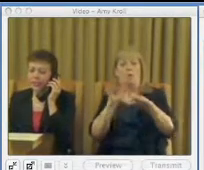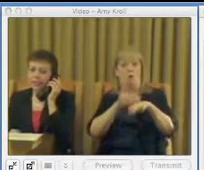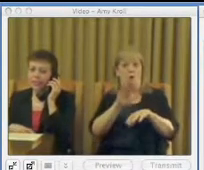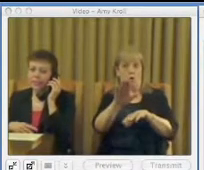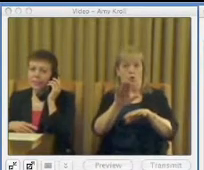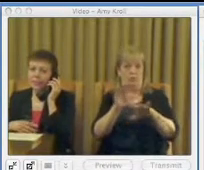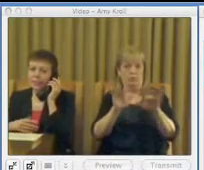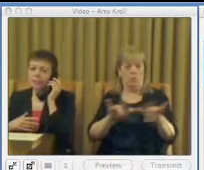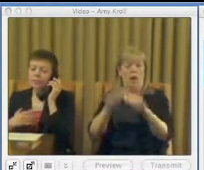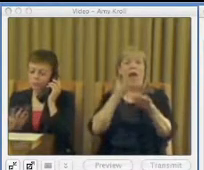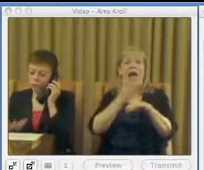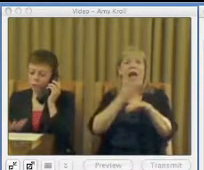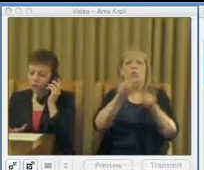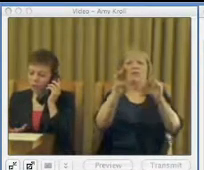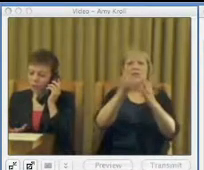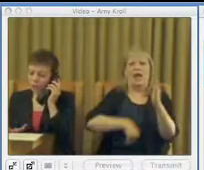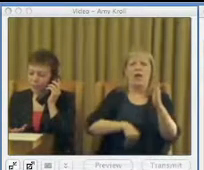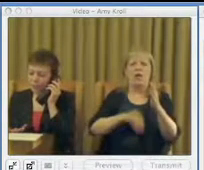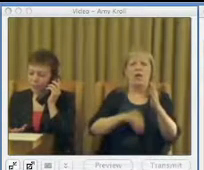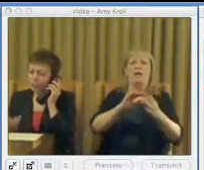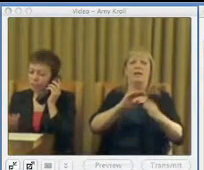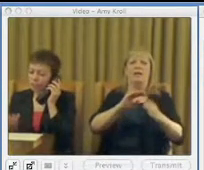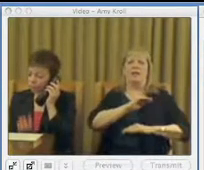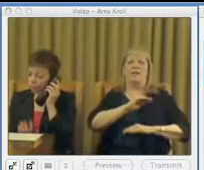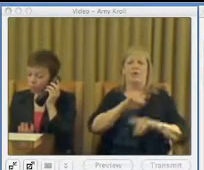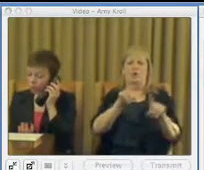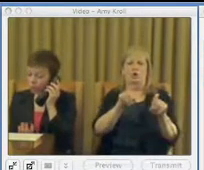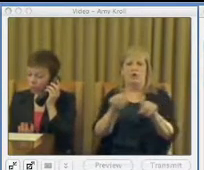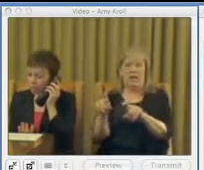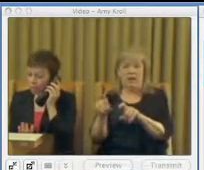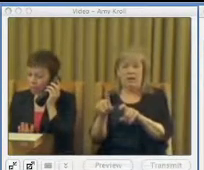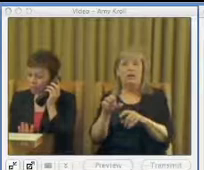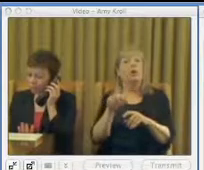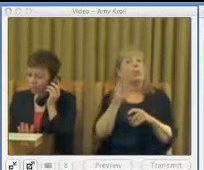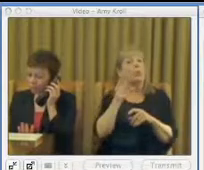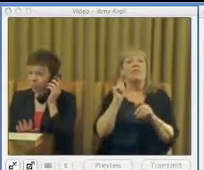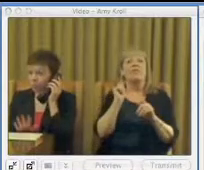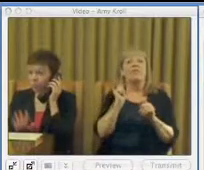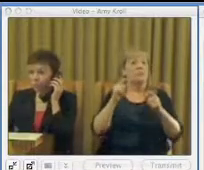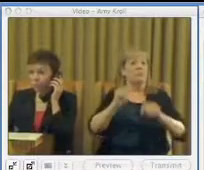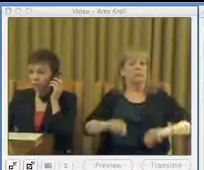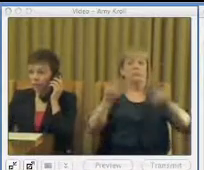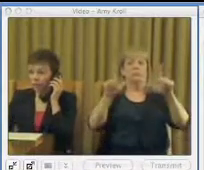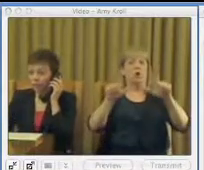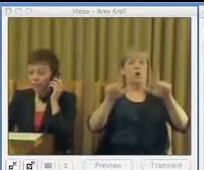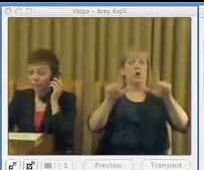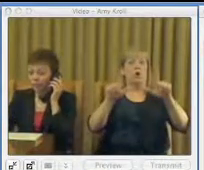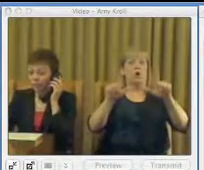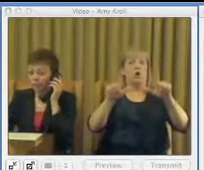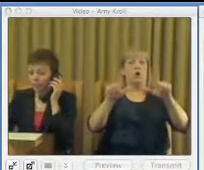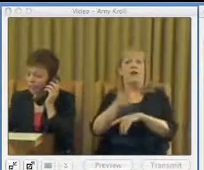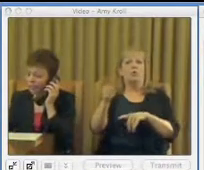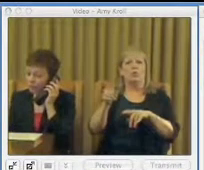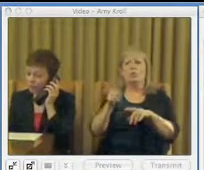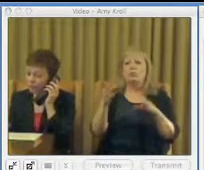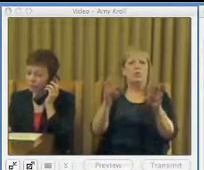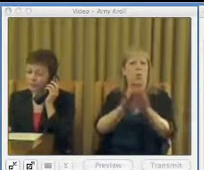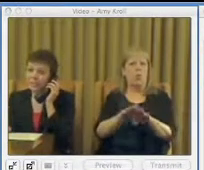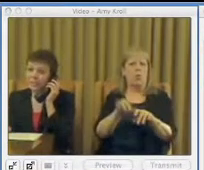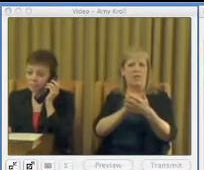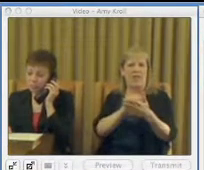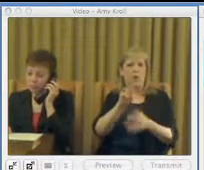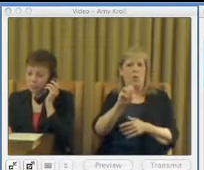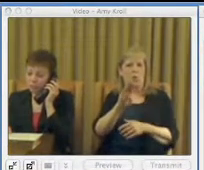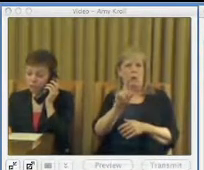survey is completed. The survey opens once you close out of the webinar software. So once you leave